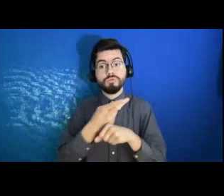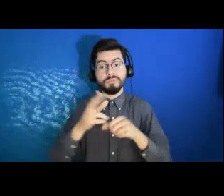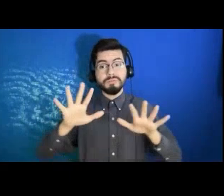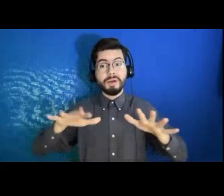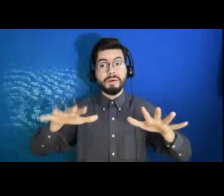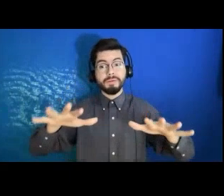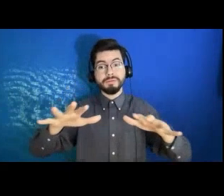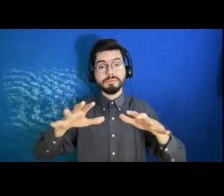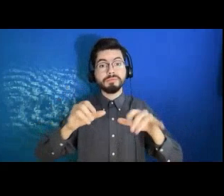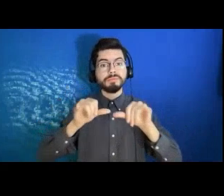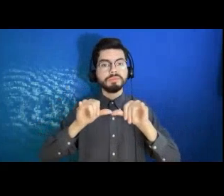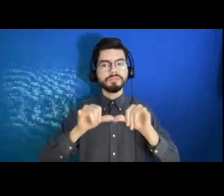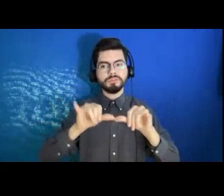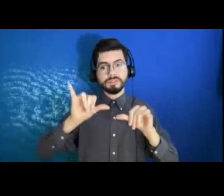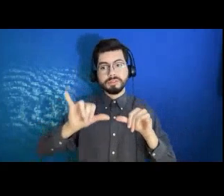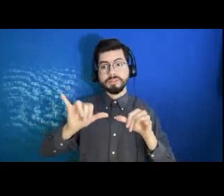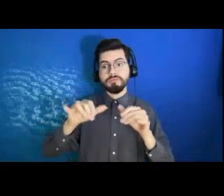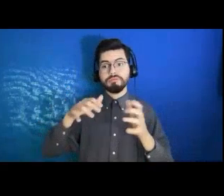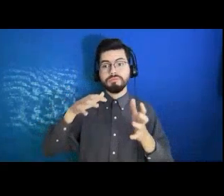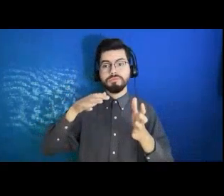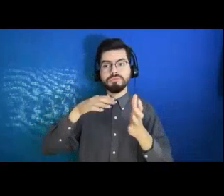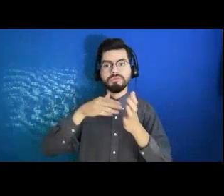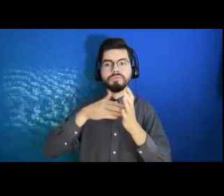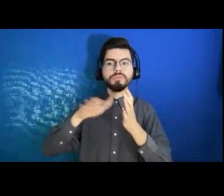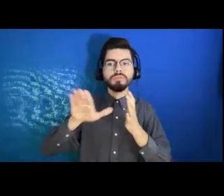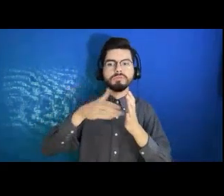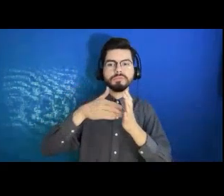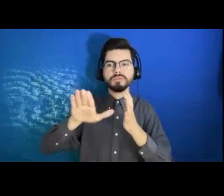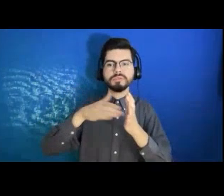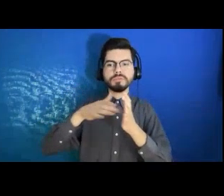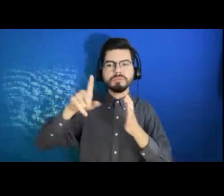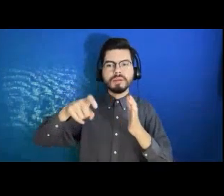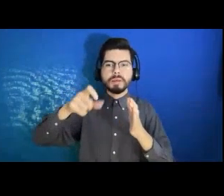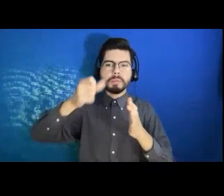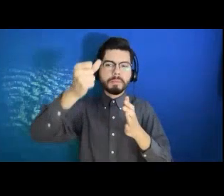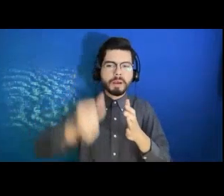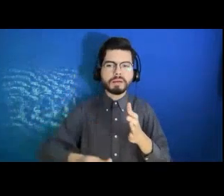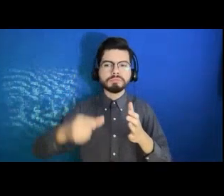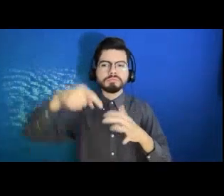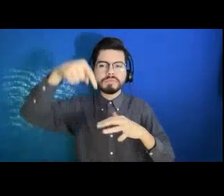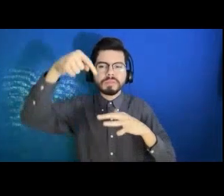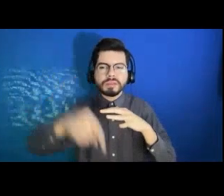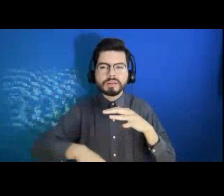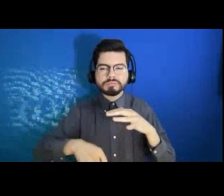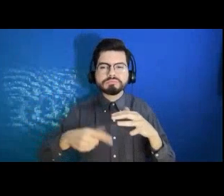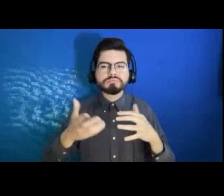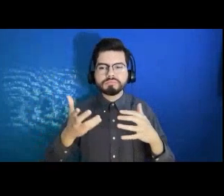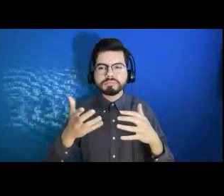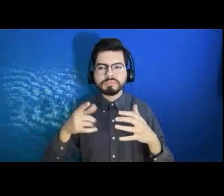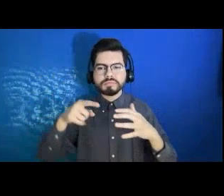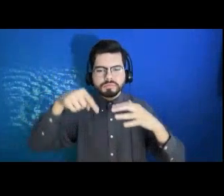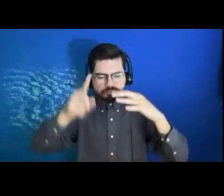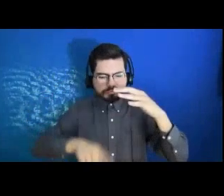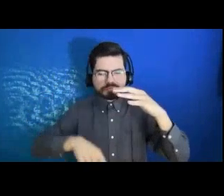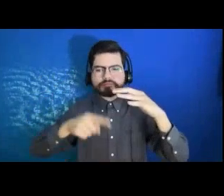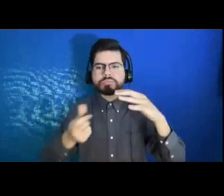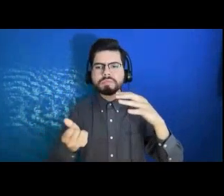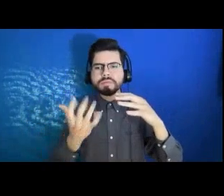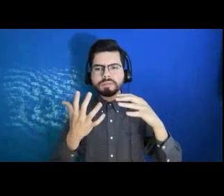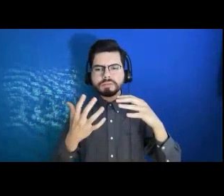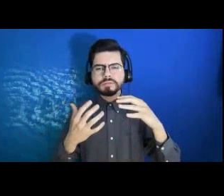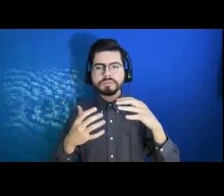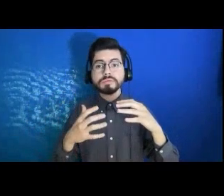this reflector has to be. And we can fit that. And what we found out is that the top of the Yellowstone magma reservoir is at about 3.8